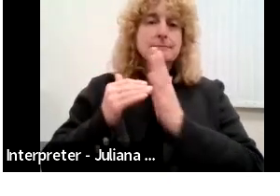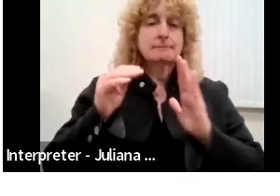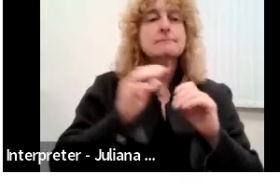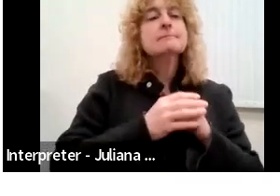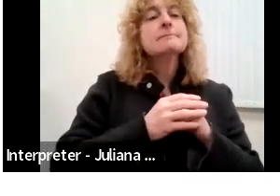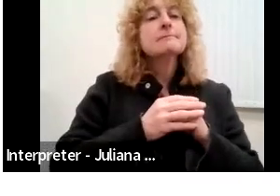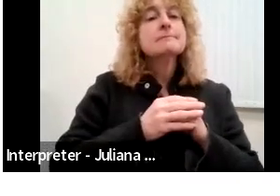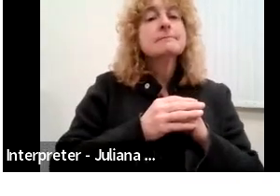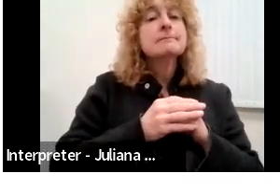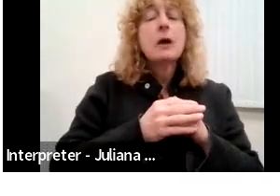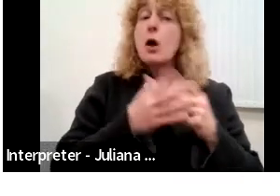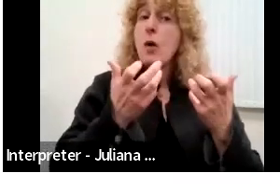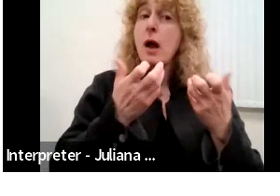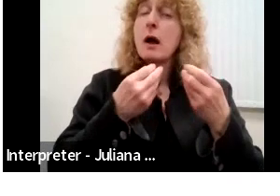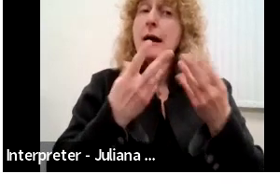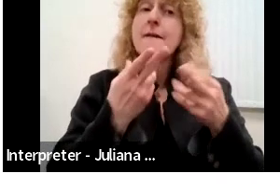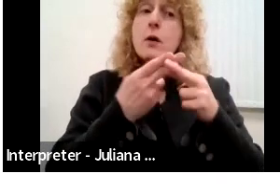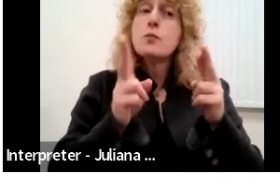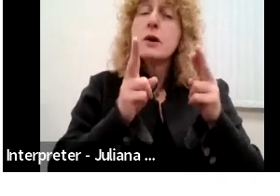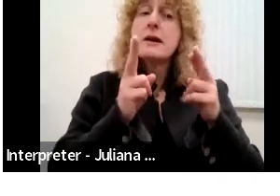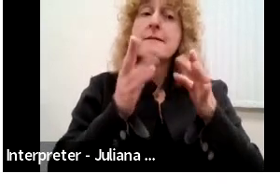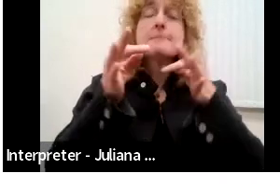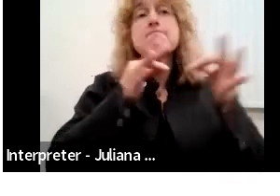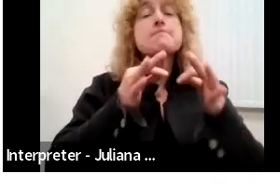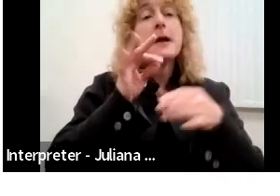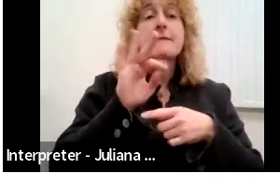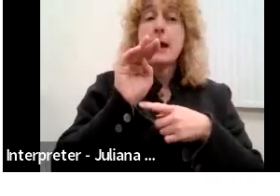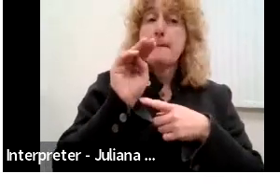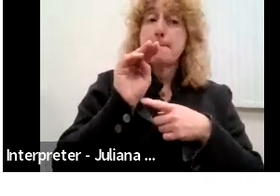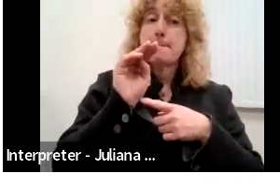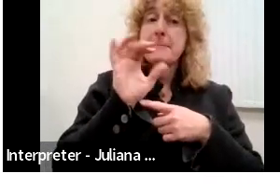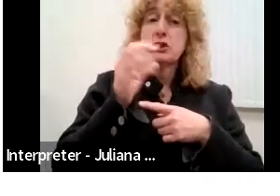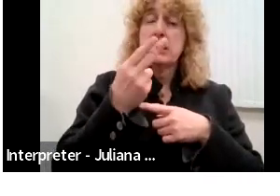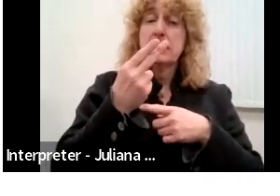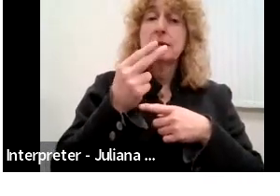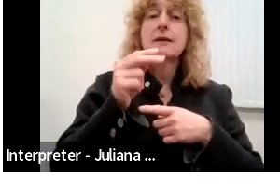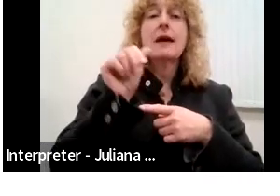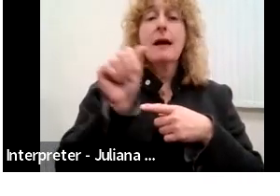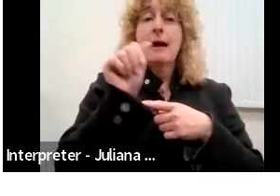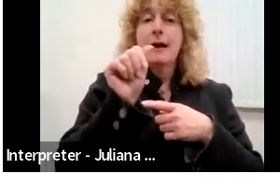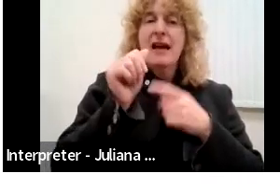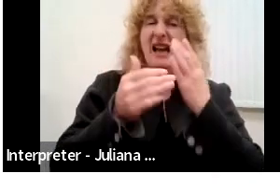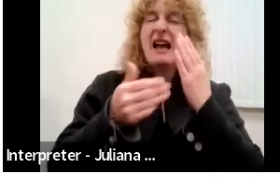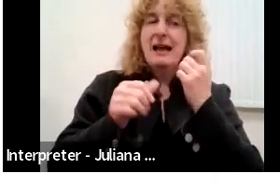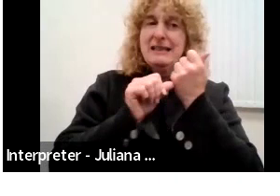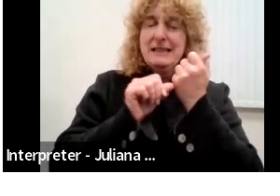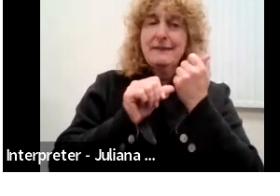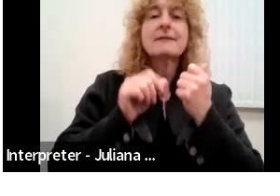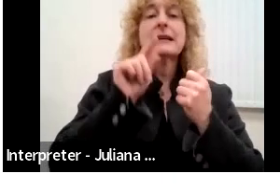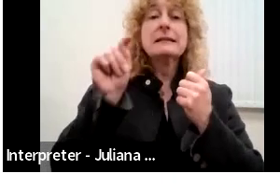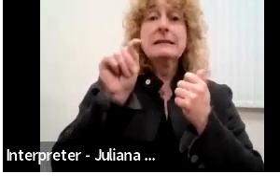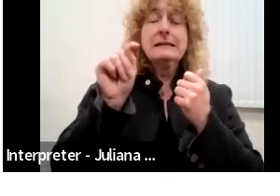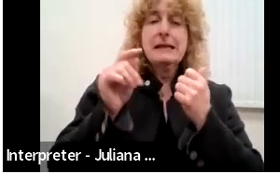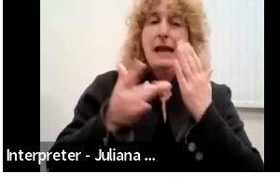Wanted to give a brief overview of the Michigan Assistive Technology Program for some of you that might be new to learning about us. We are